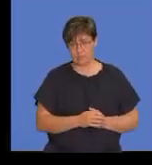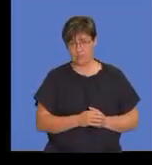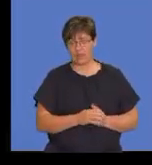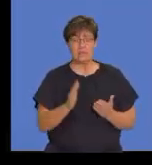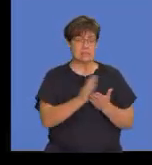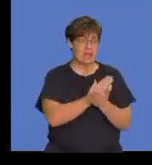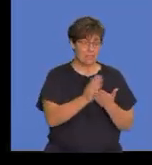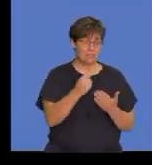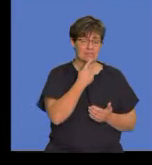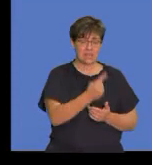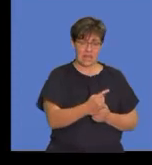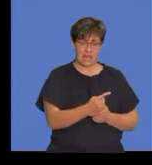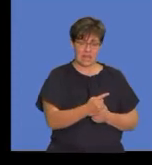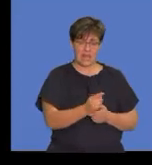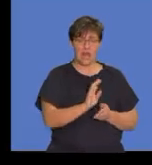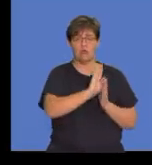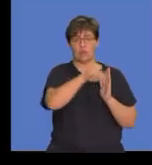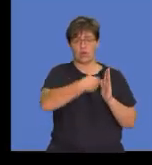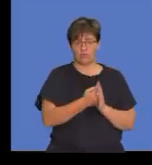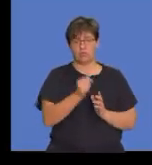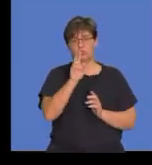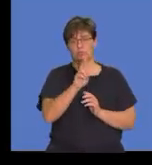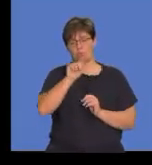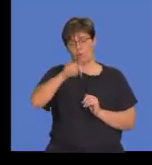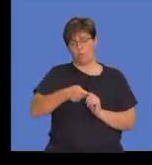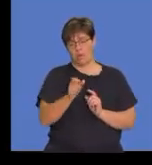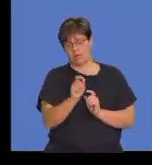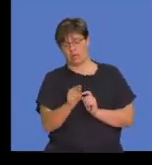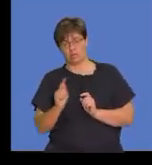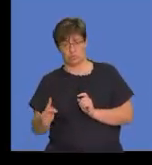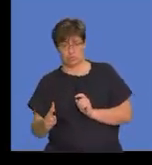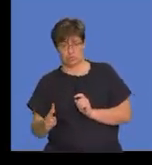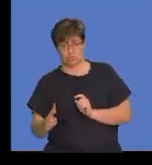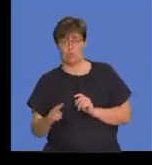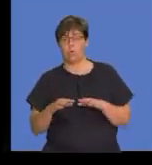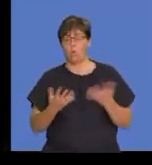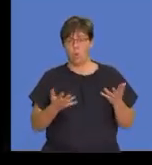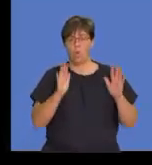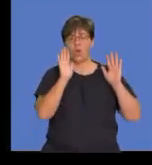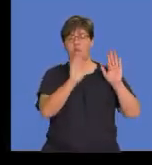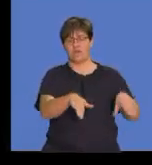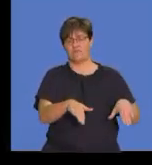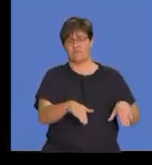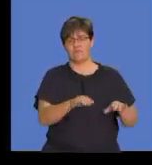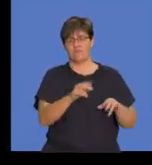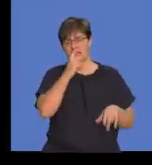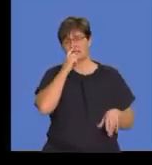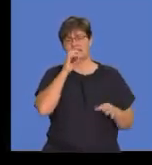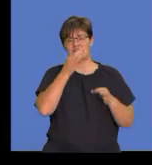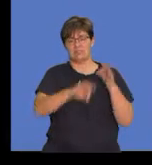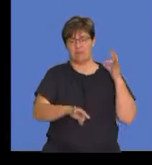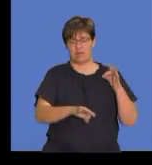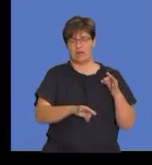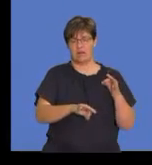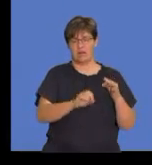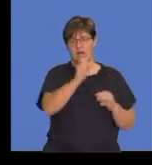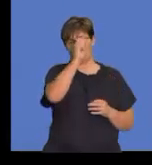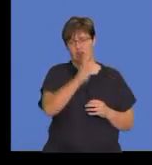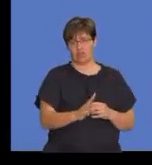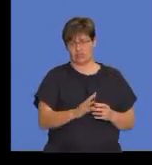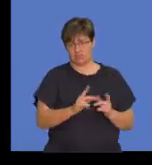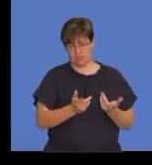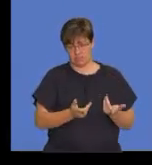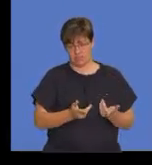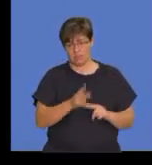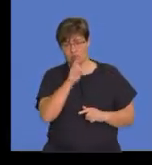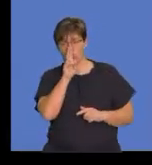the instruction says round off to 2 decimal places or leave your answer in the simplest fraction form. You just